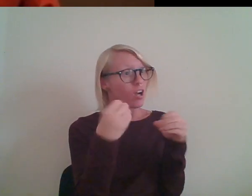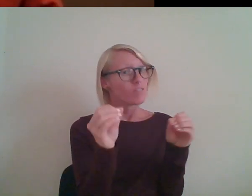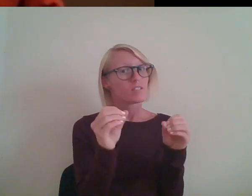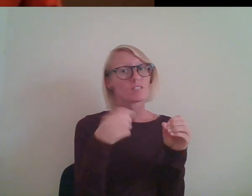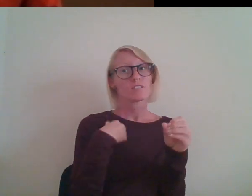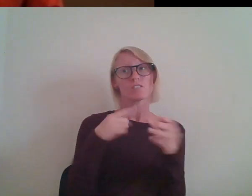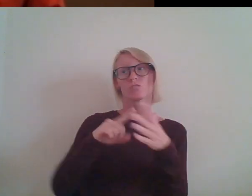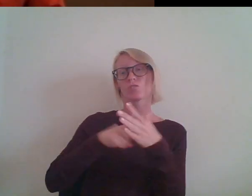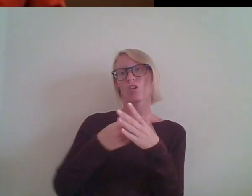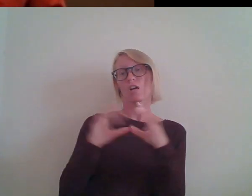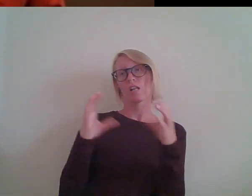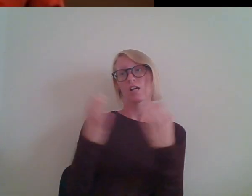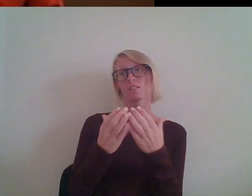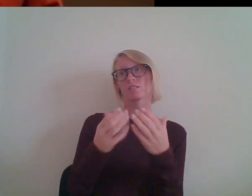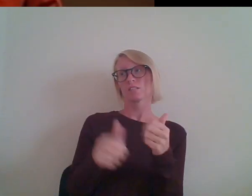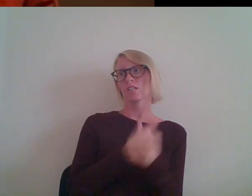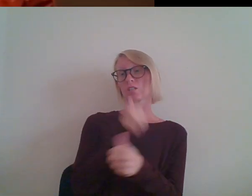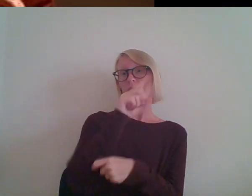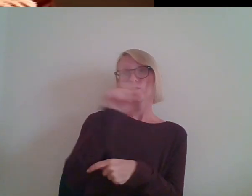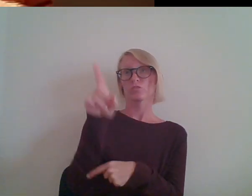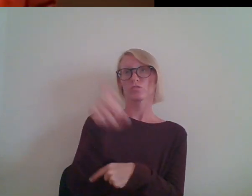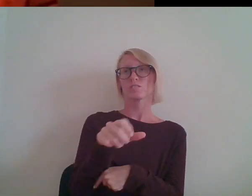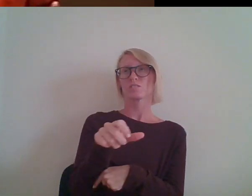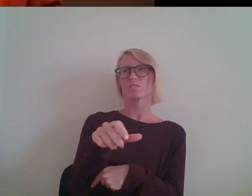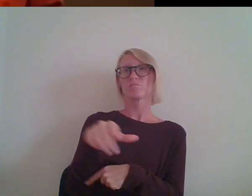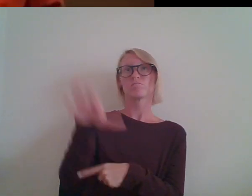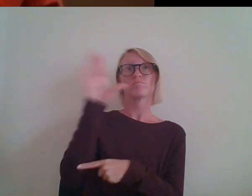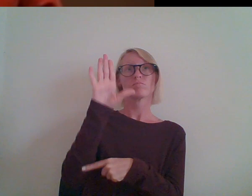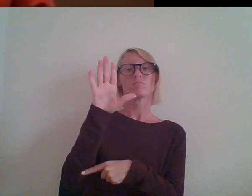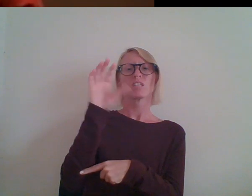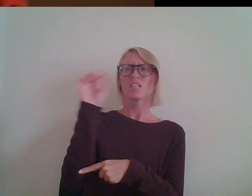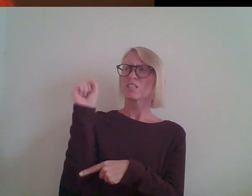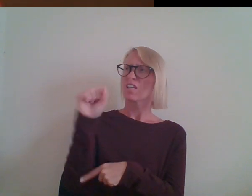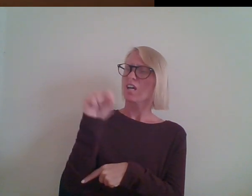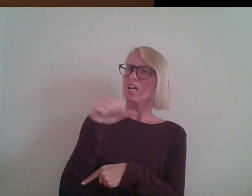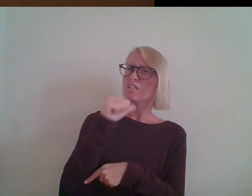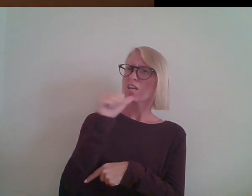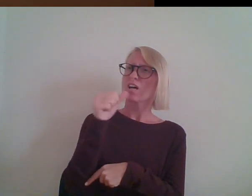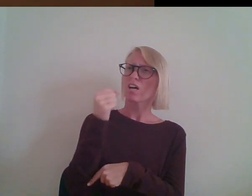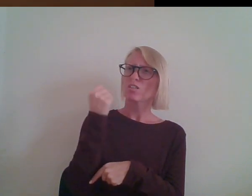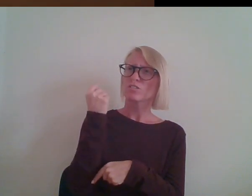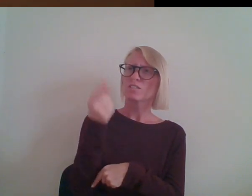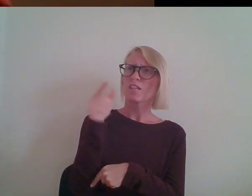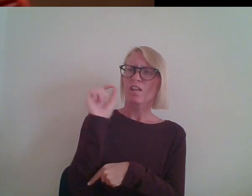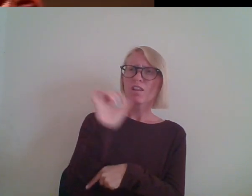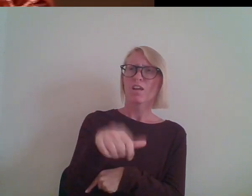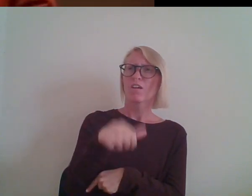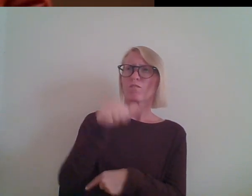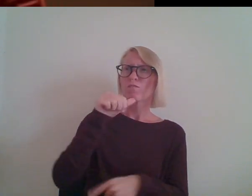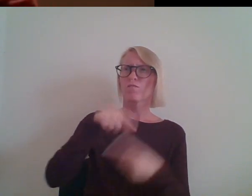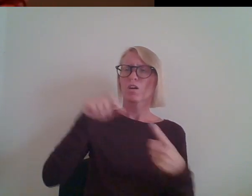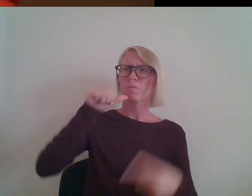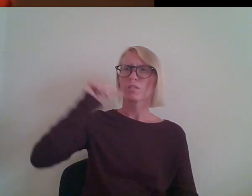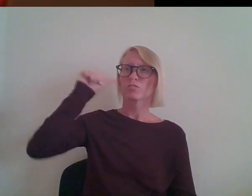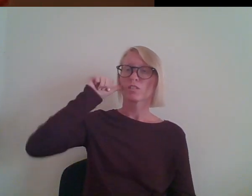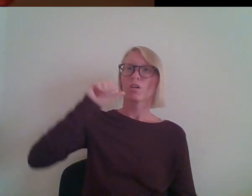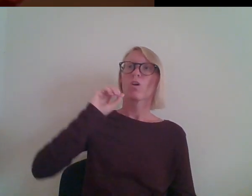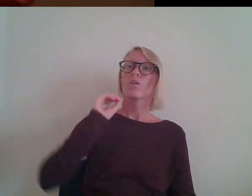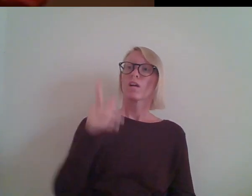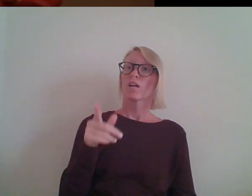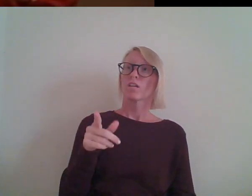questions? Yeah, yesterday I didn't quite understand this piece about ontogeny recapitulating phylogeny. Okay, we'll go through that